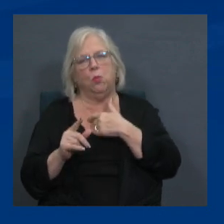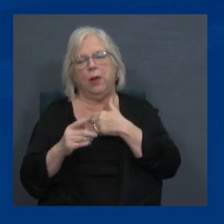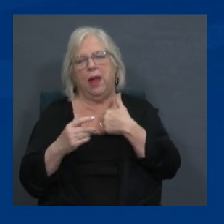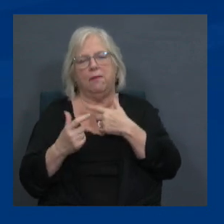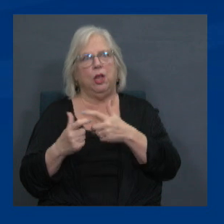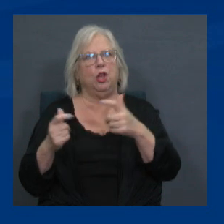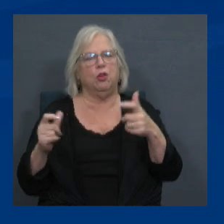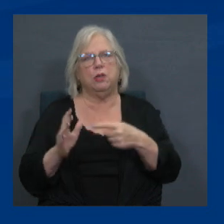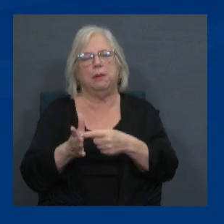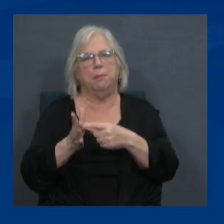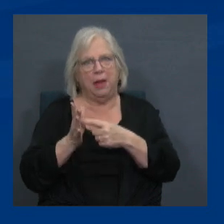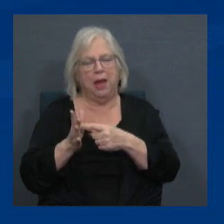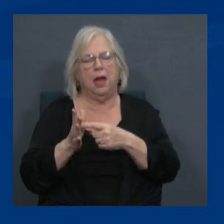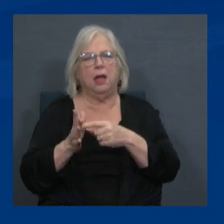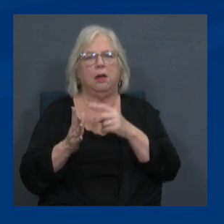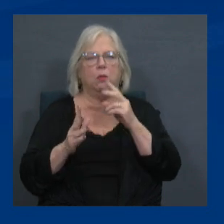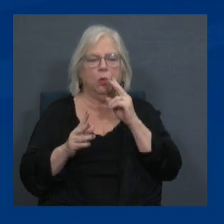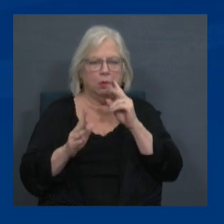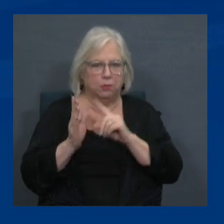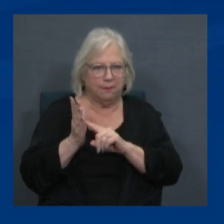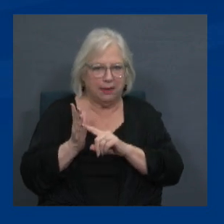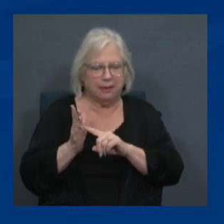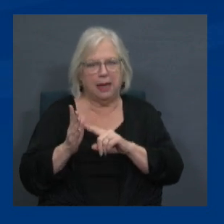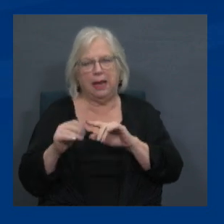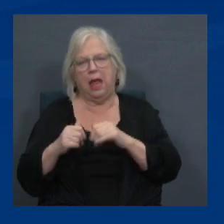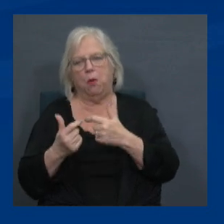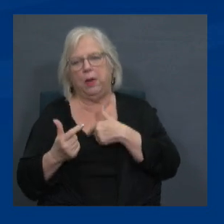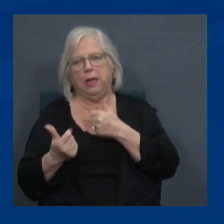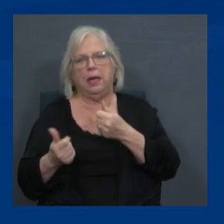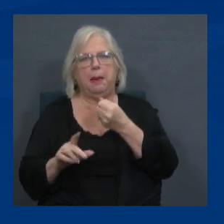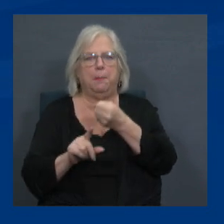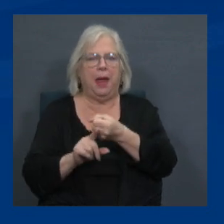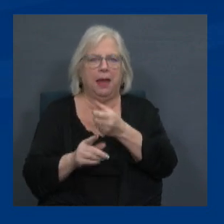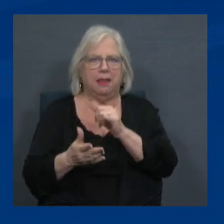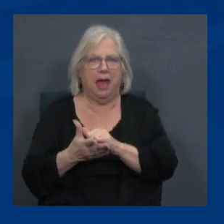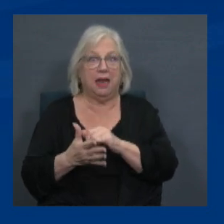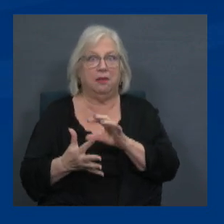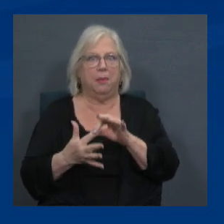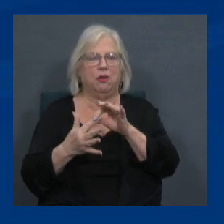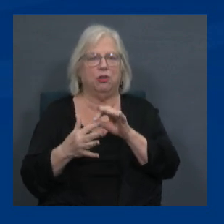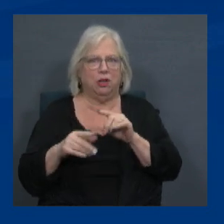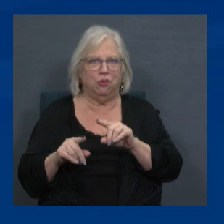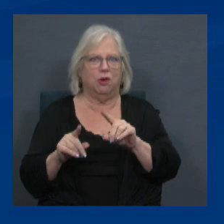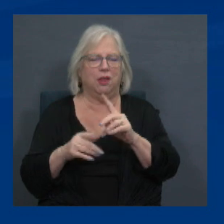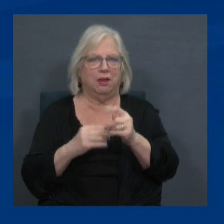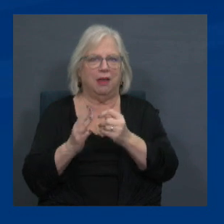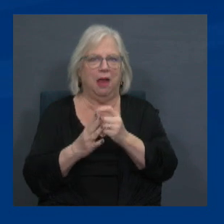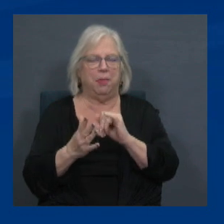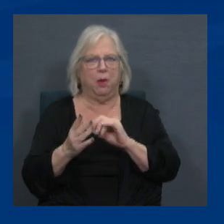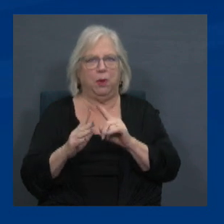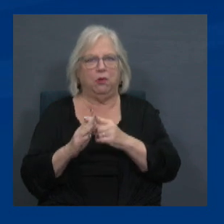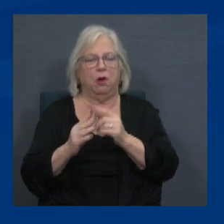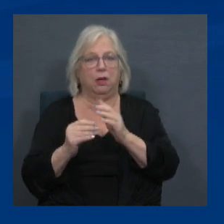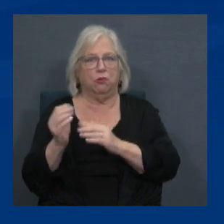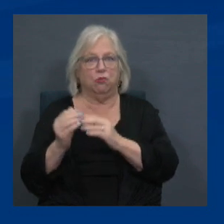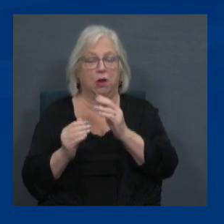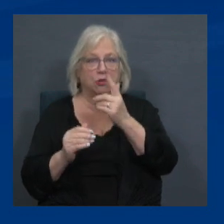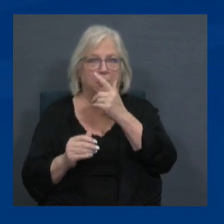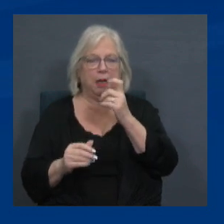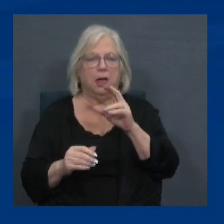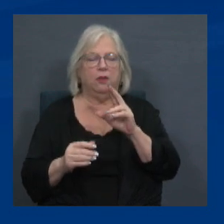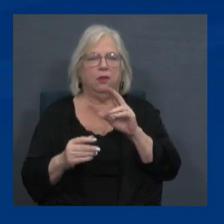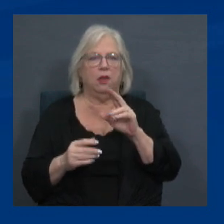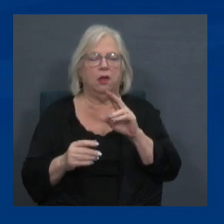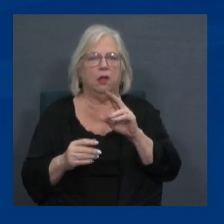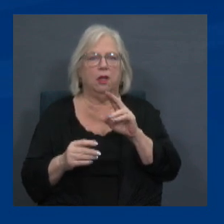immediately begin to impact that, especially as we begin to get into some of this other construction, because that utility plant is actually going to replace or